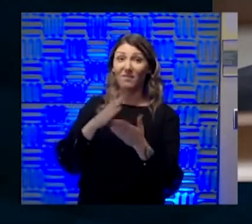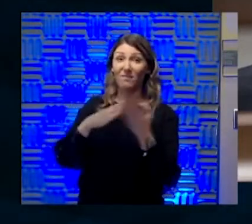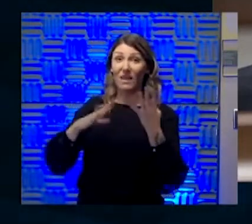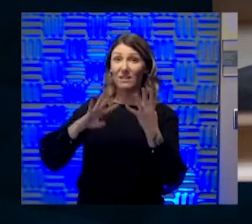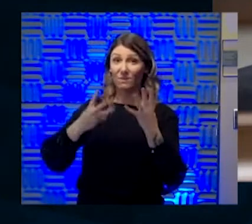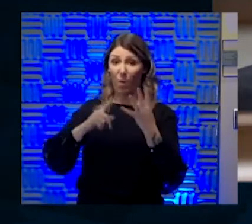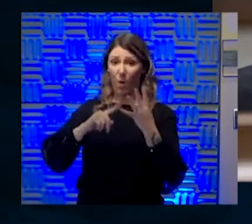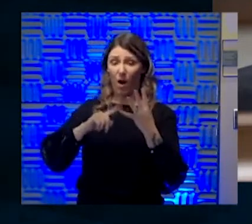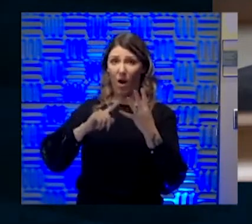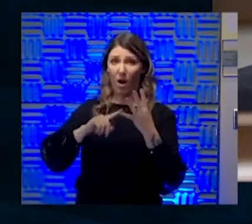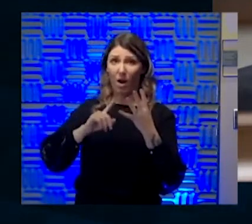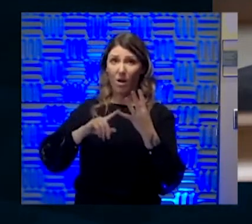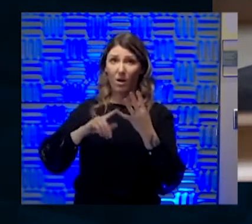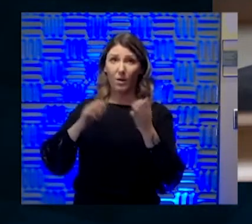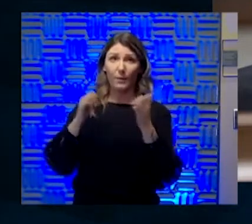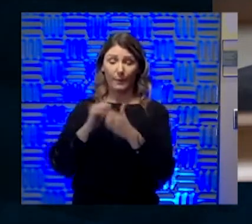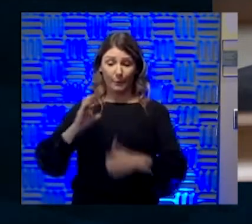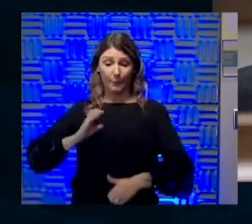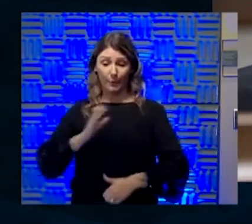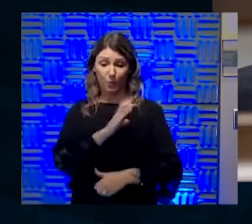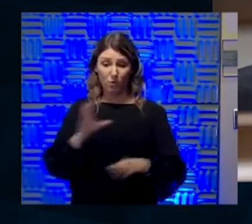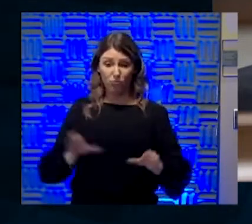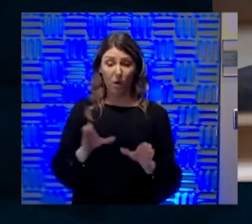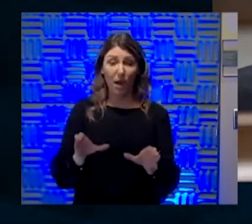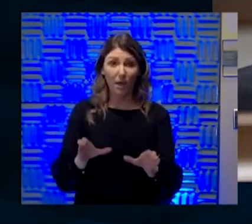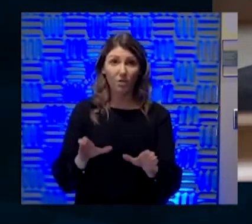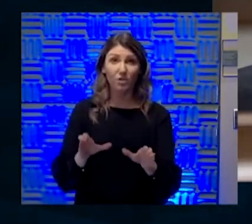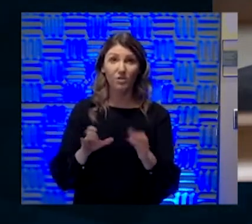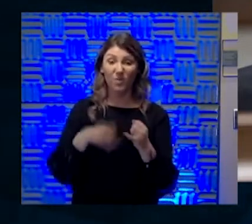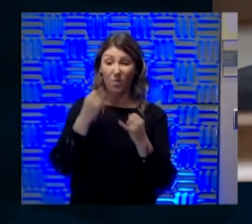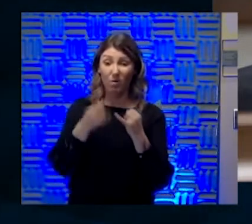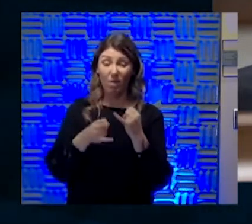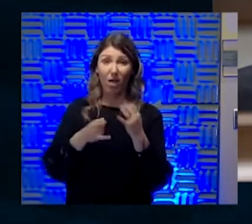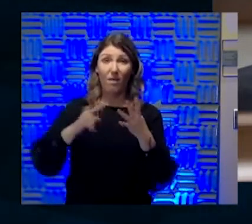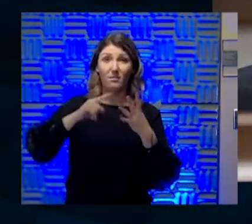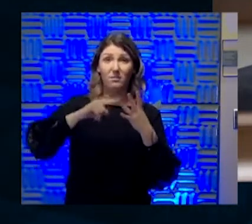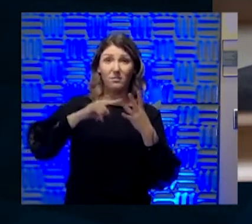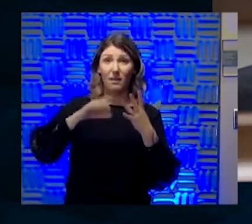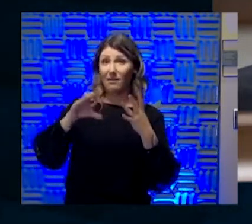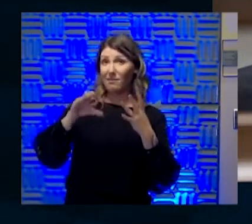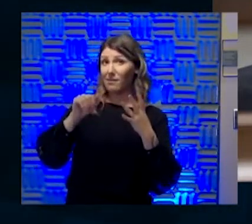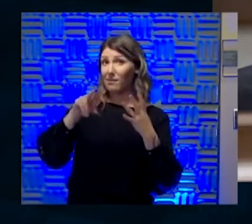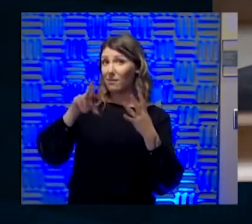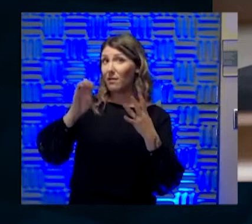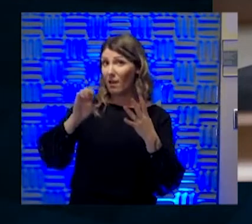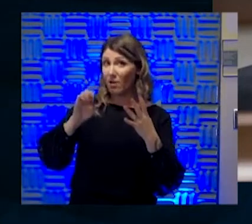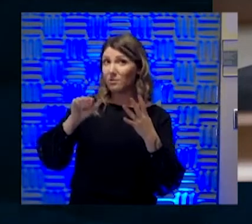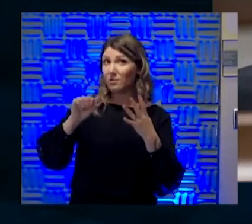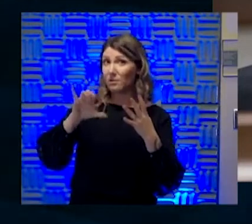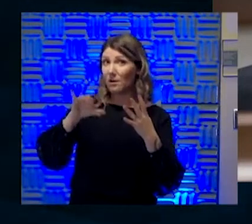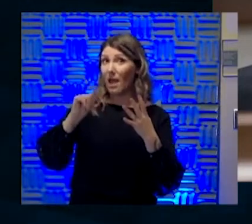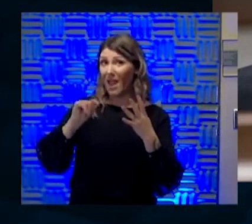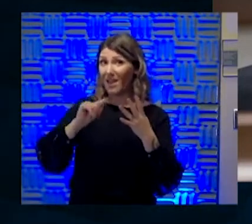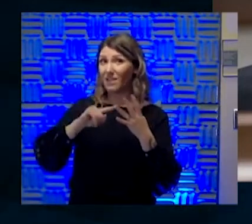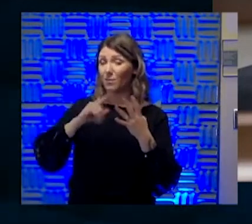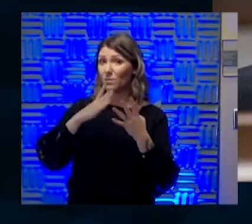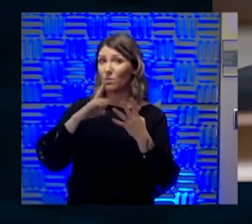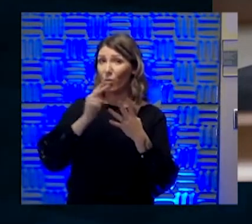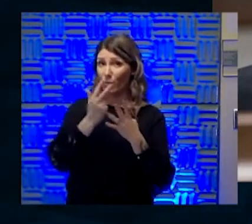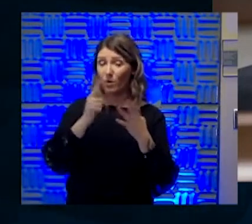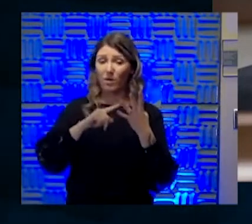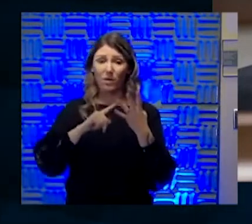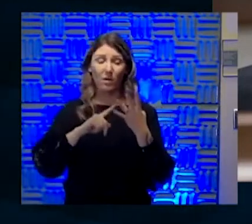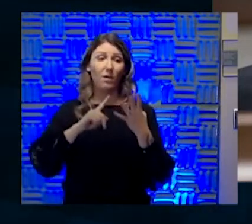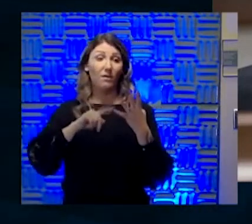phase 4 in congressional action, so this last act, CARES Act, was phase 3. We're already debating what should be